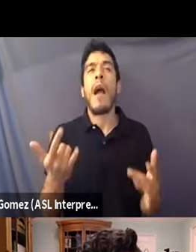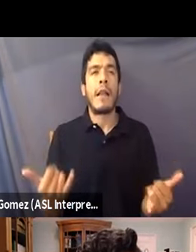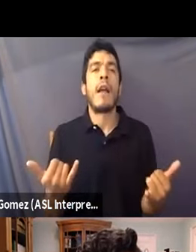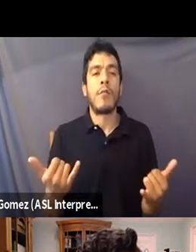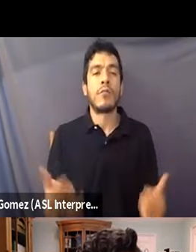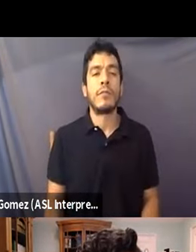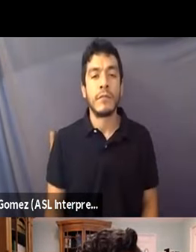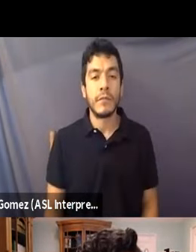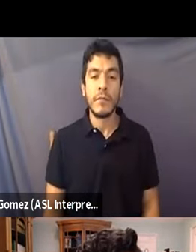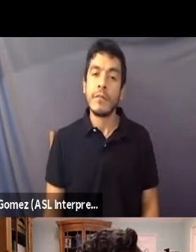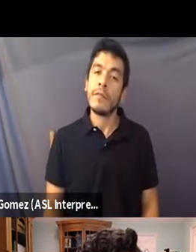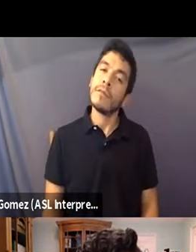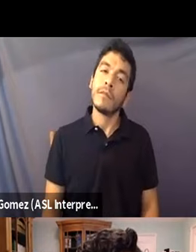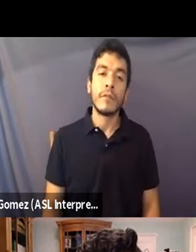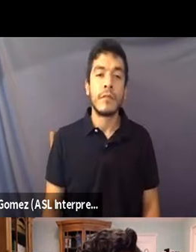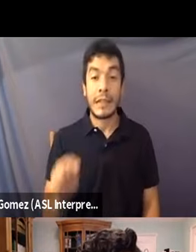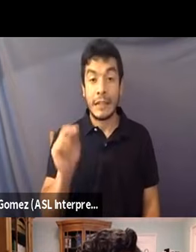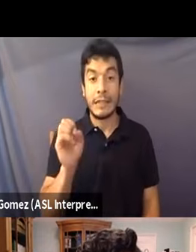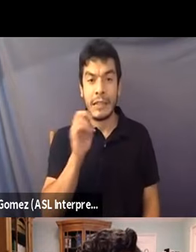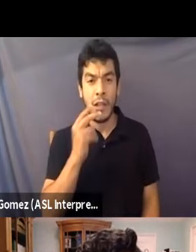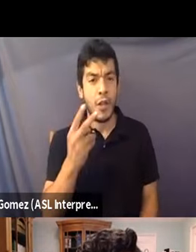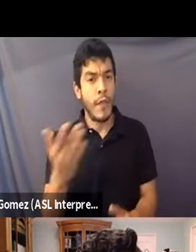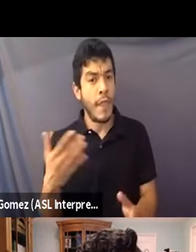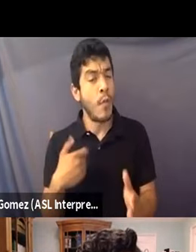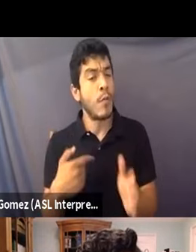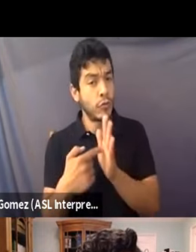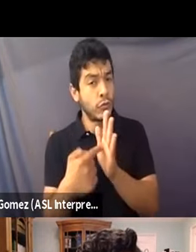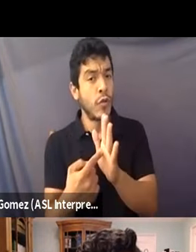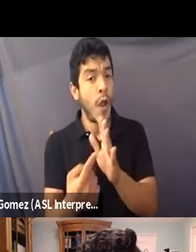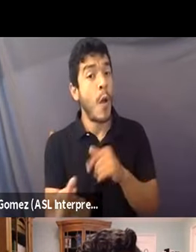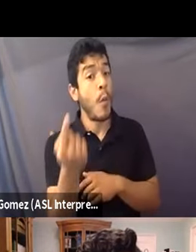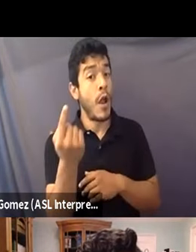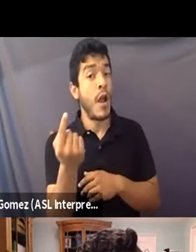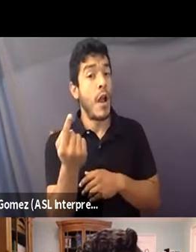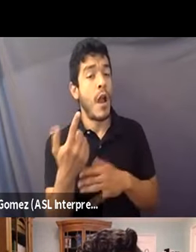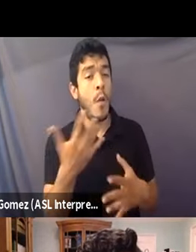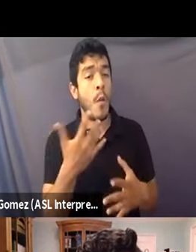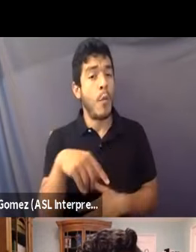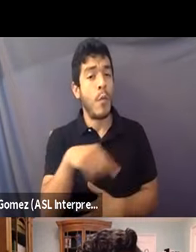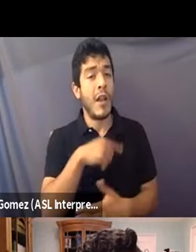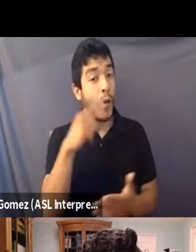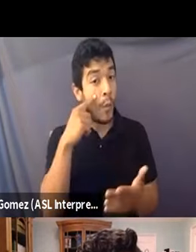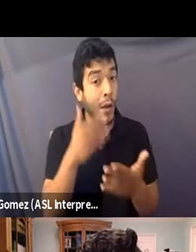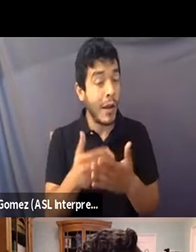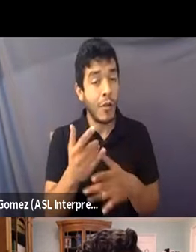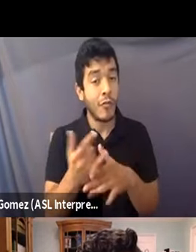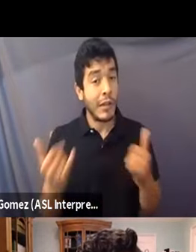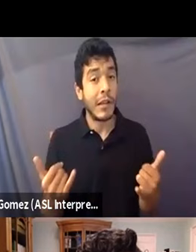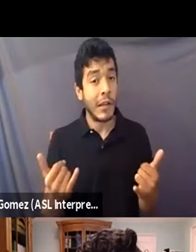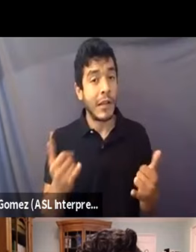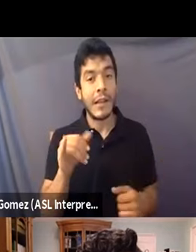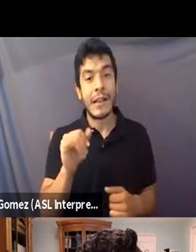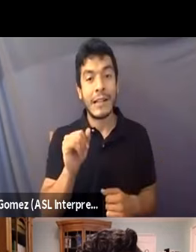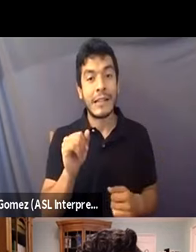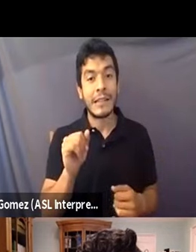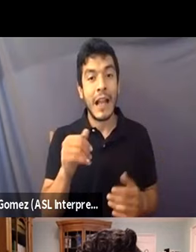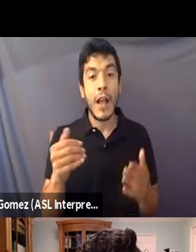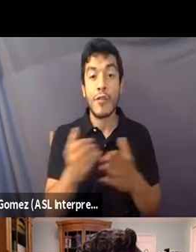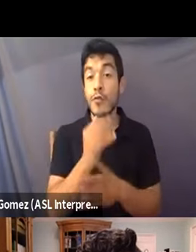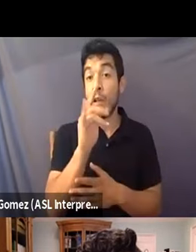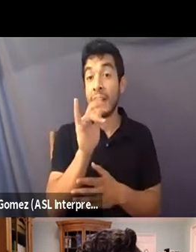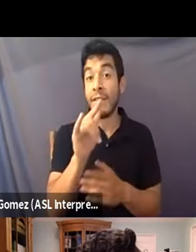two things I want to point out. One is that what we are witnessing right now is low-key a civil war between